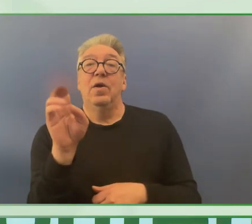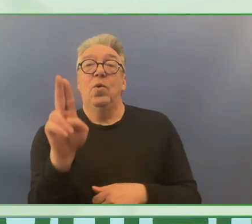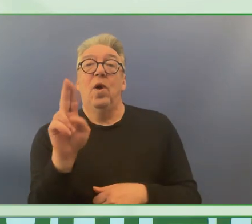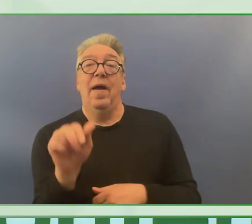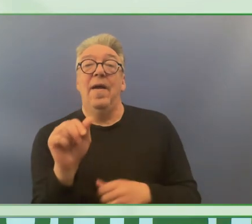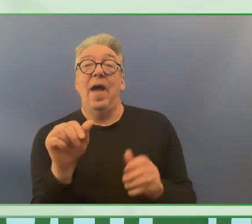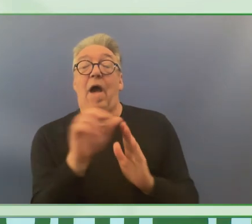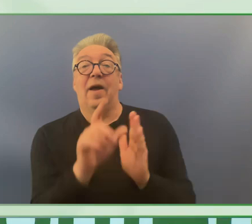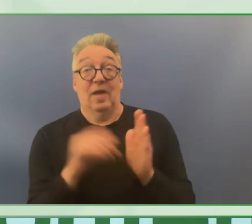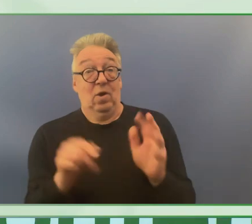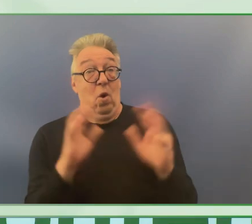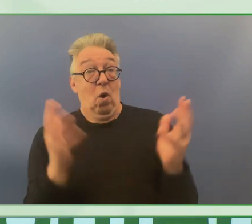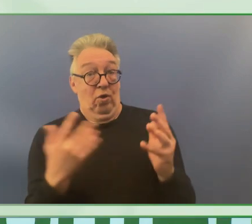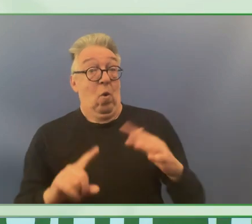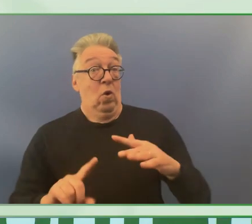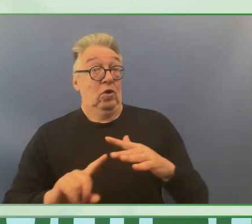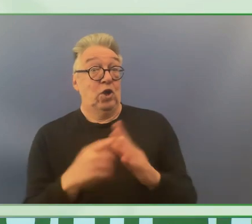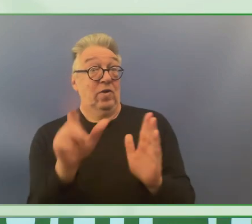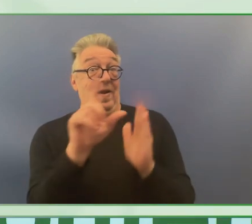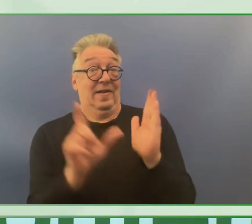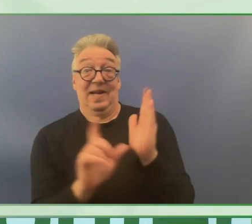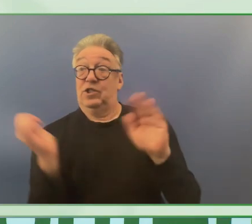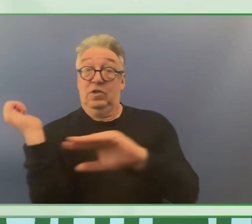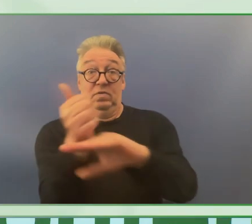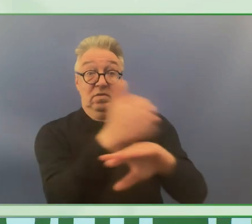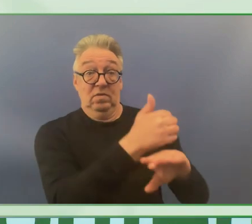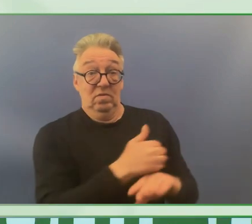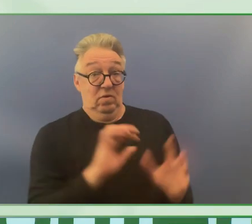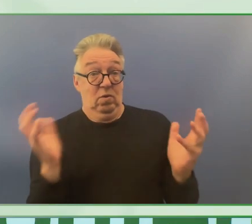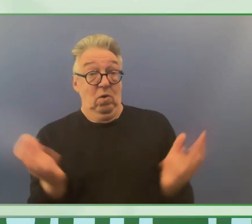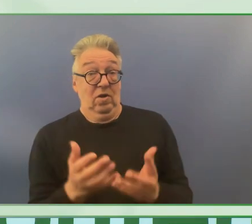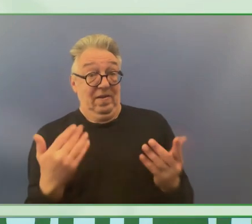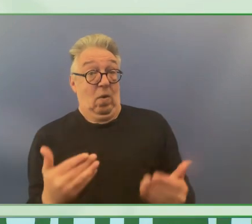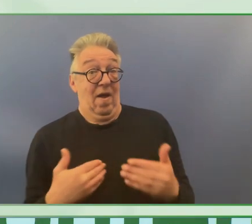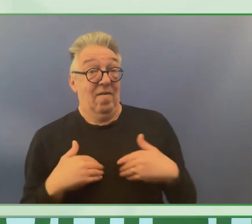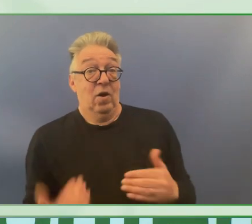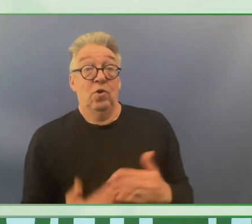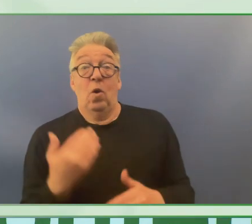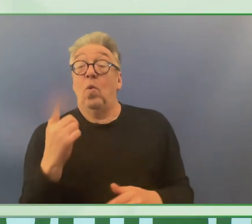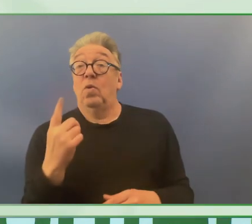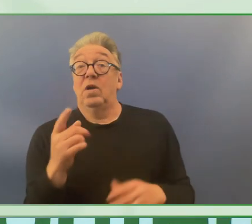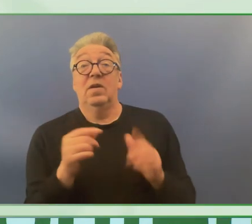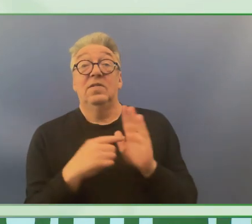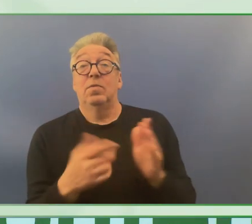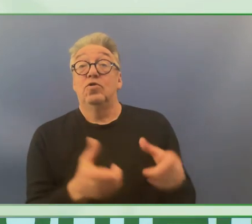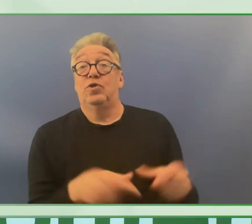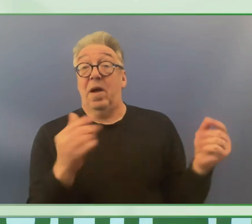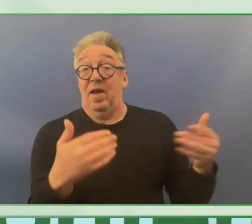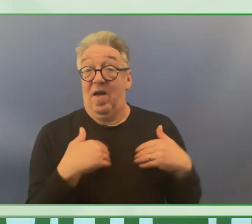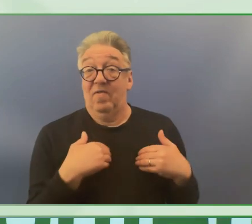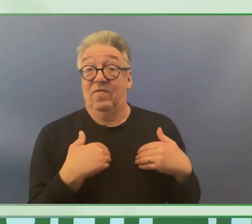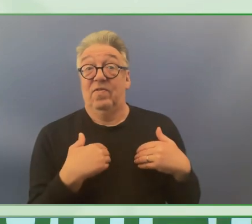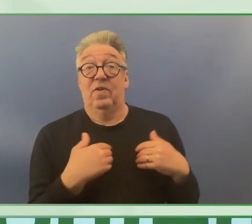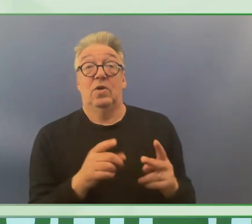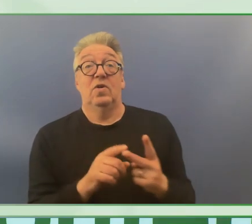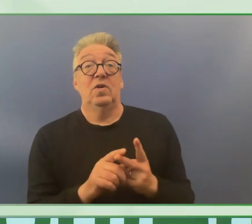the world, or there's legislation that has been introduced across the world. Example being Japan, you know, and at the same